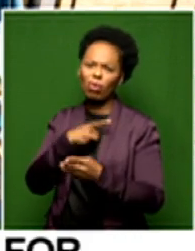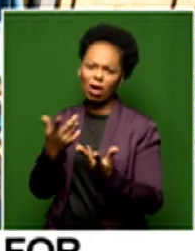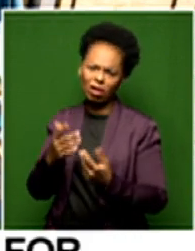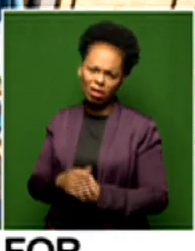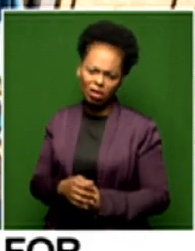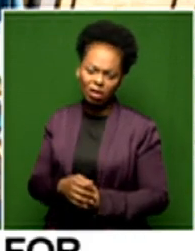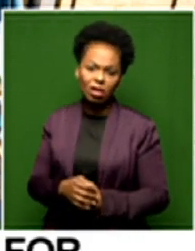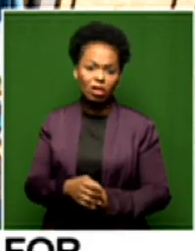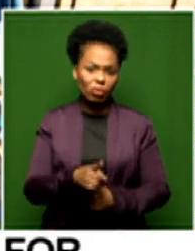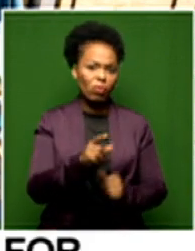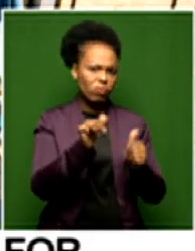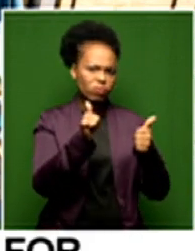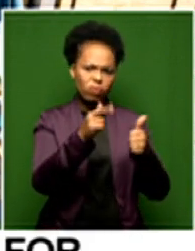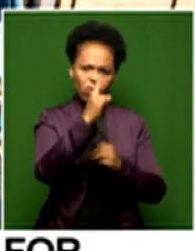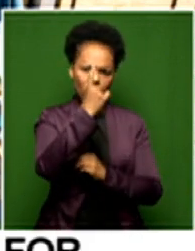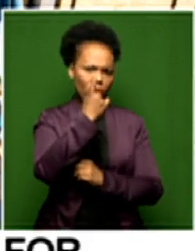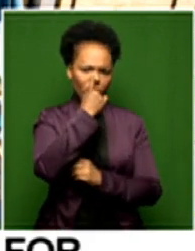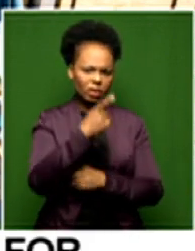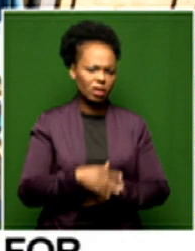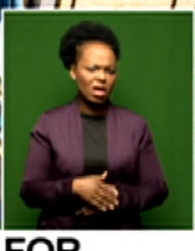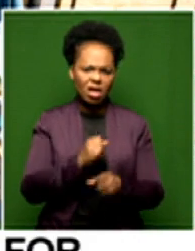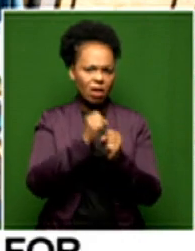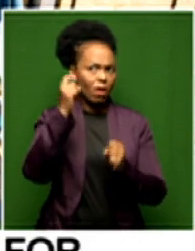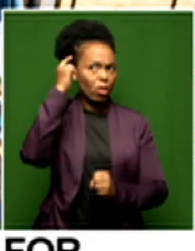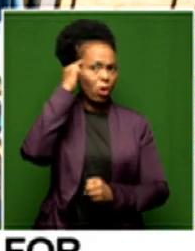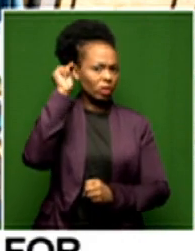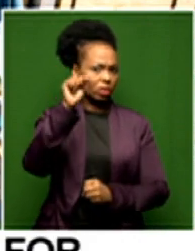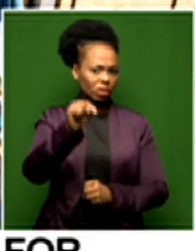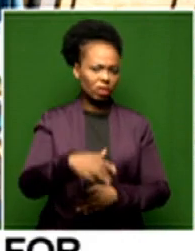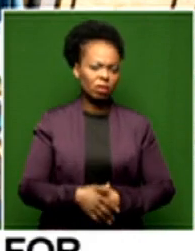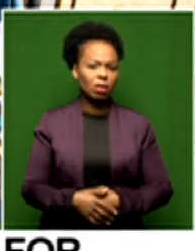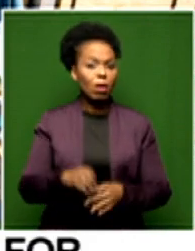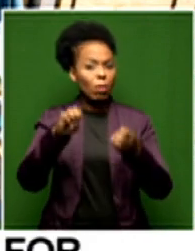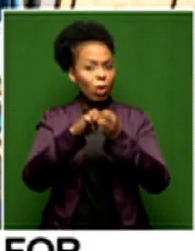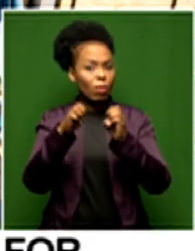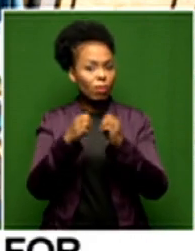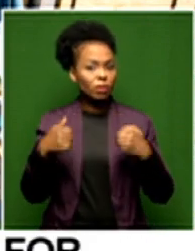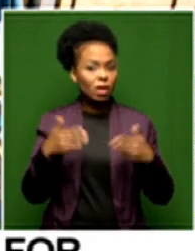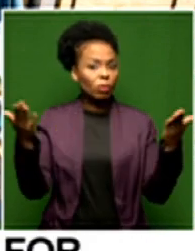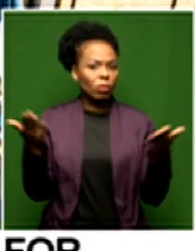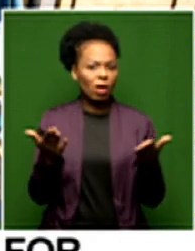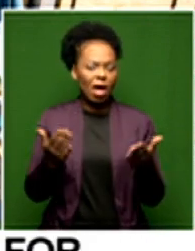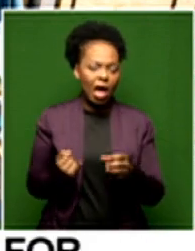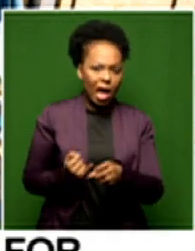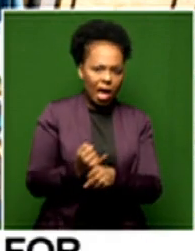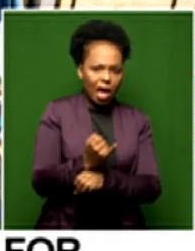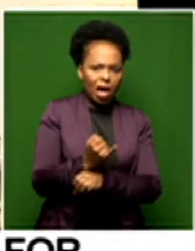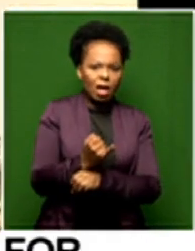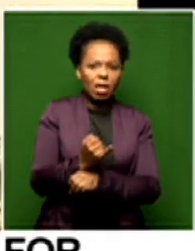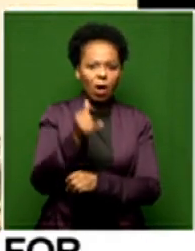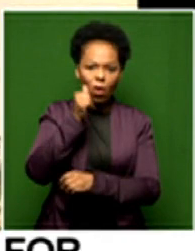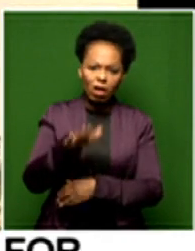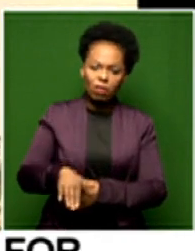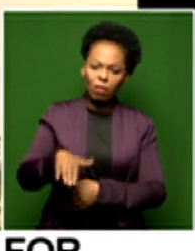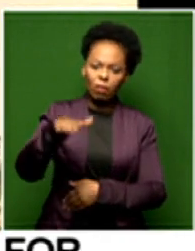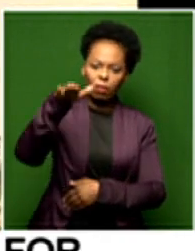It's a very good question, and something that we don't think enough of. Usually the problems start a lot earlier than the moment we